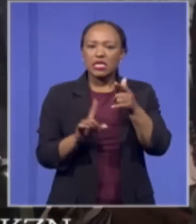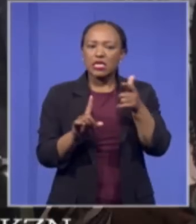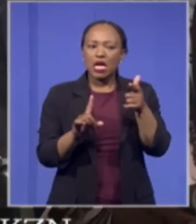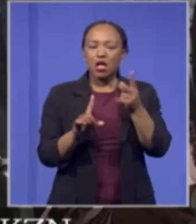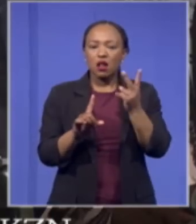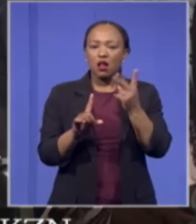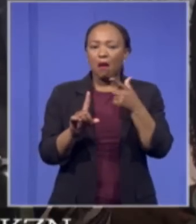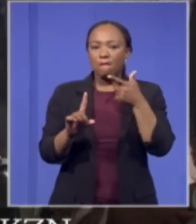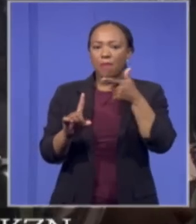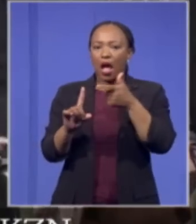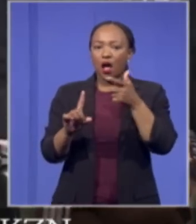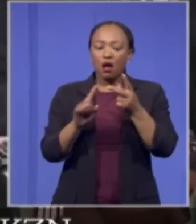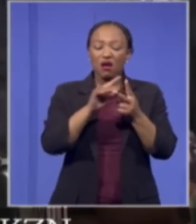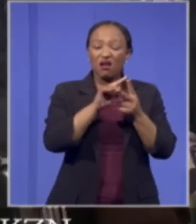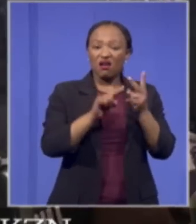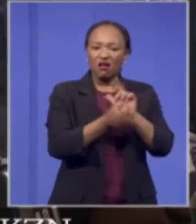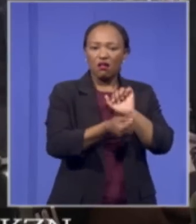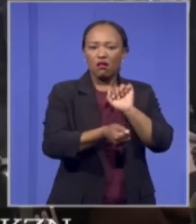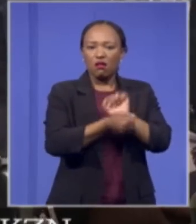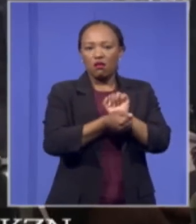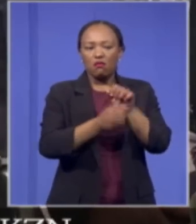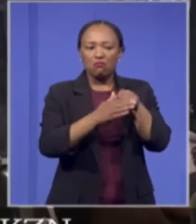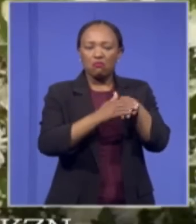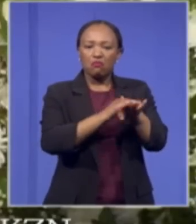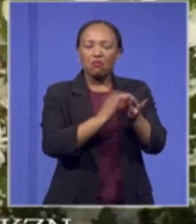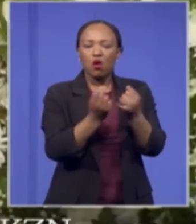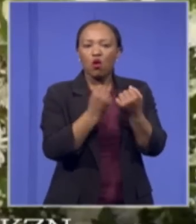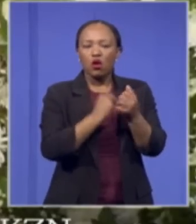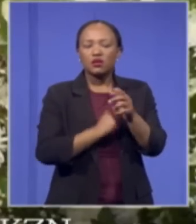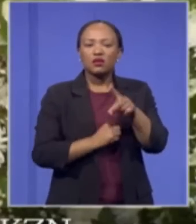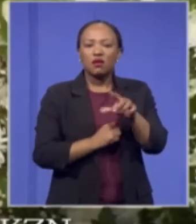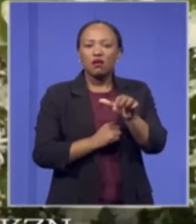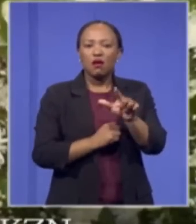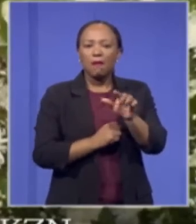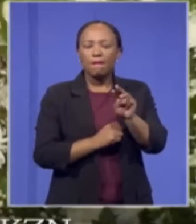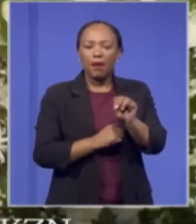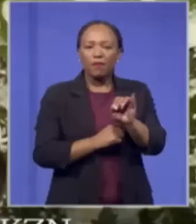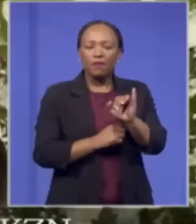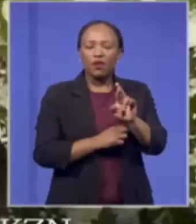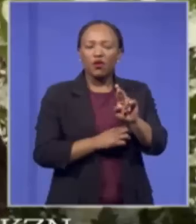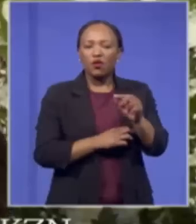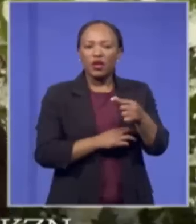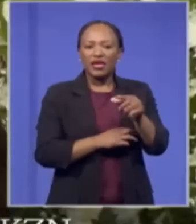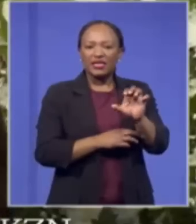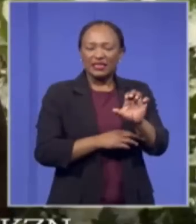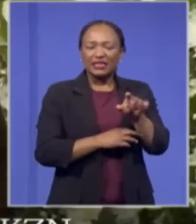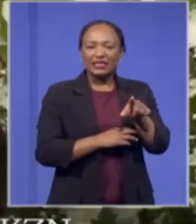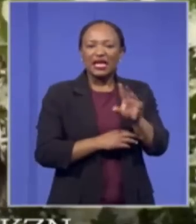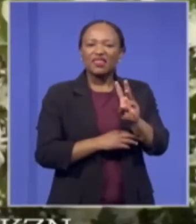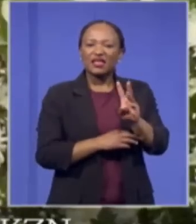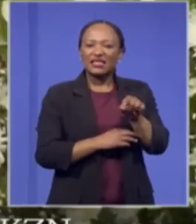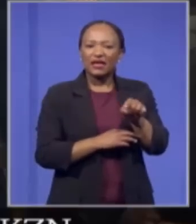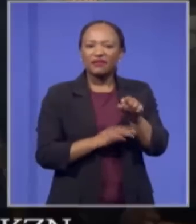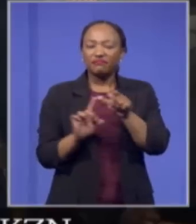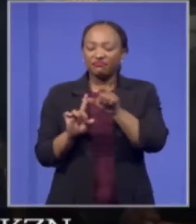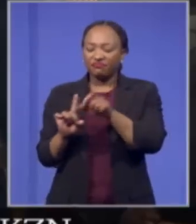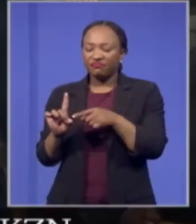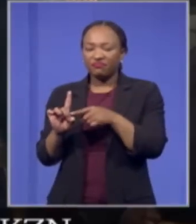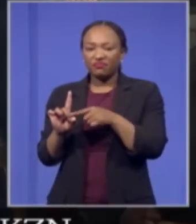lefu la hae mme ba hlahelletse le khotleng la dinyewe la Palm Ridge ka labone. Hlabisa o re Sesotho e ne e